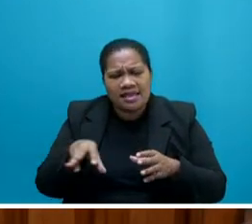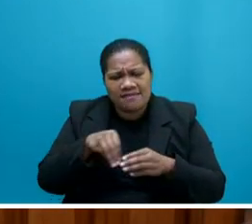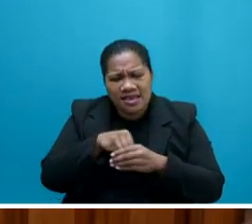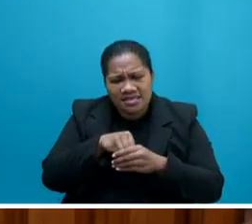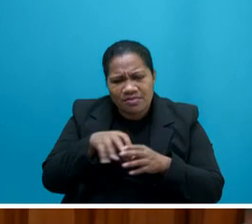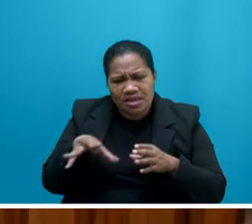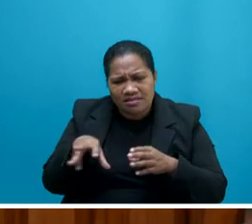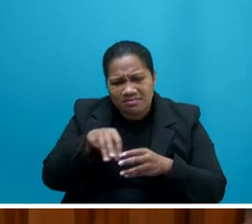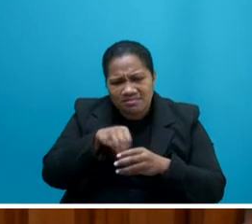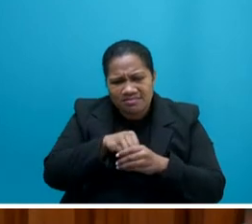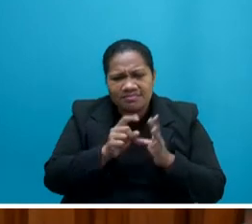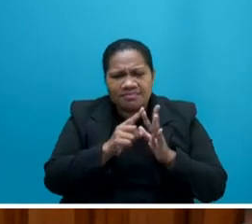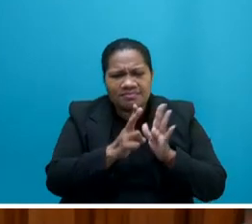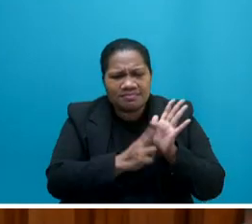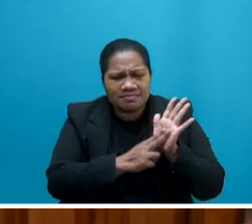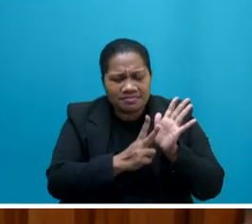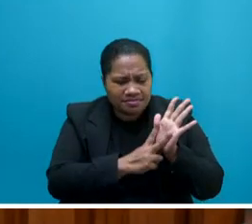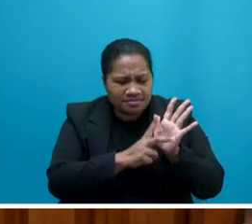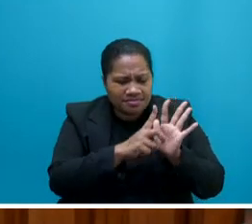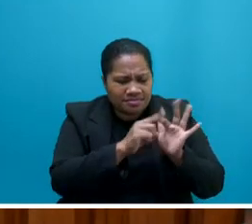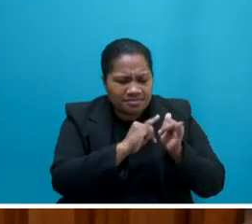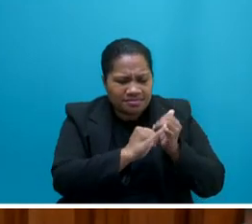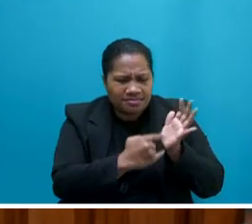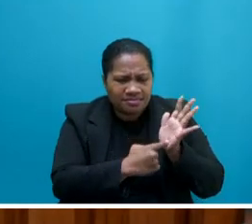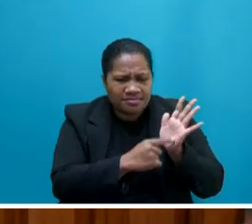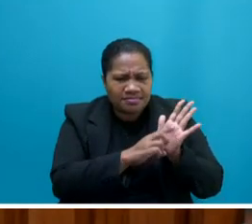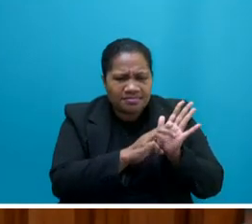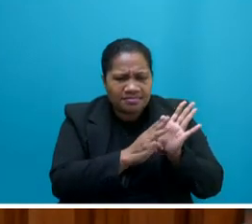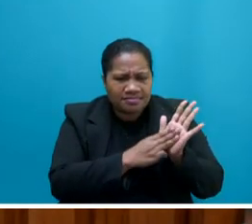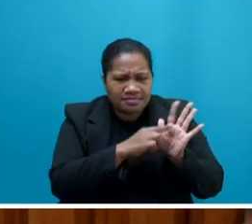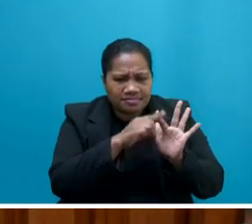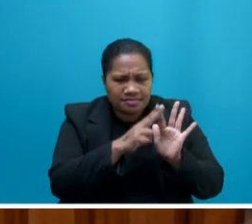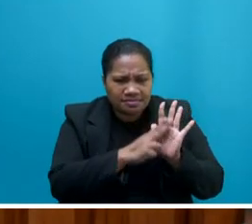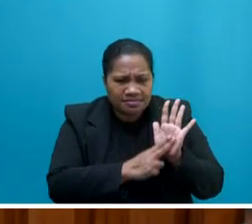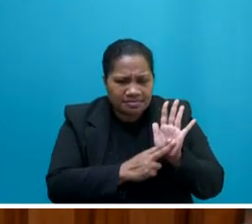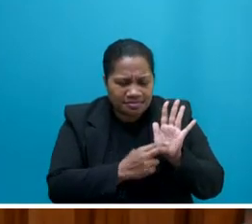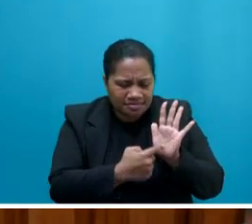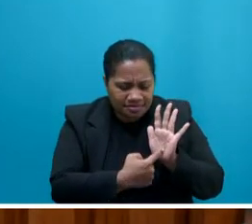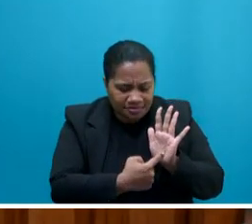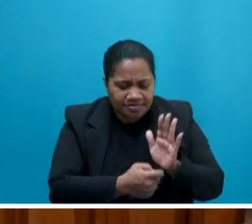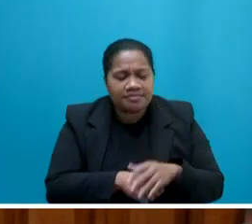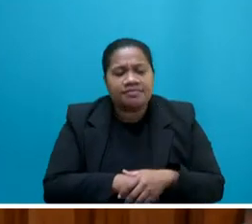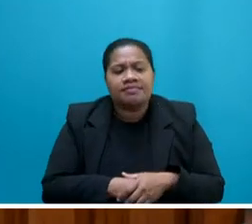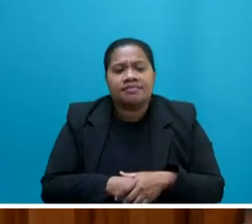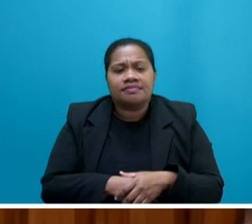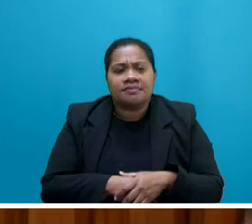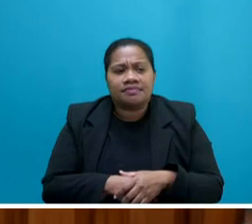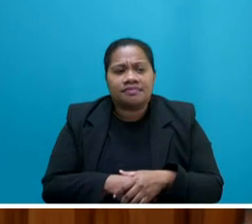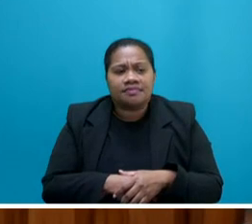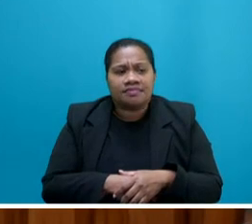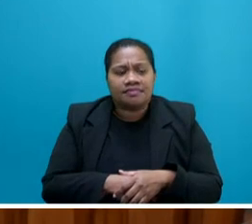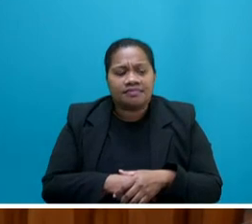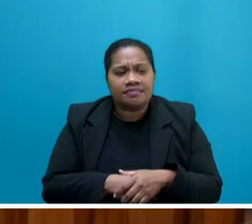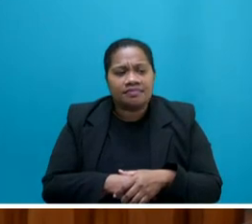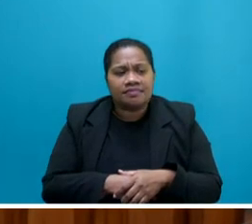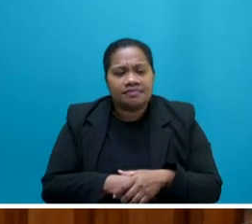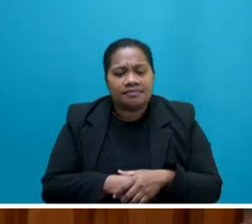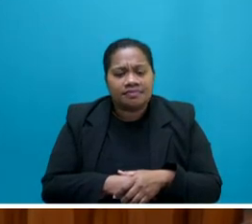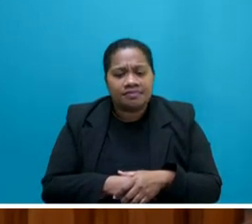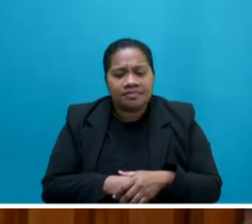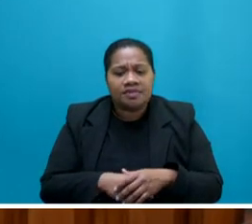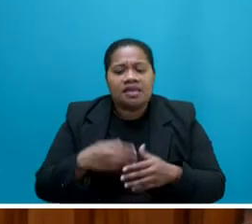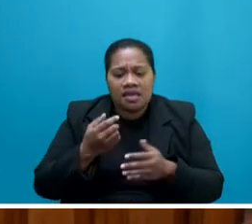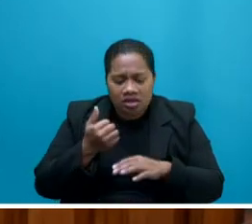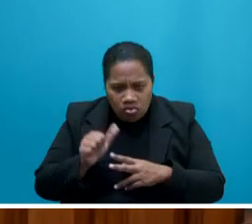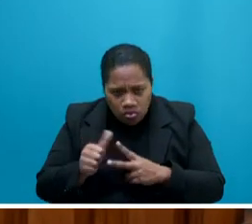jetties and roads decorated by the all-time world-famous potholes, even on the newly built roads.